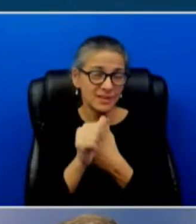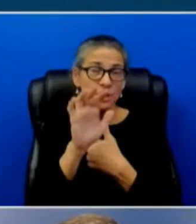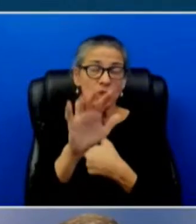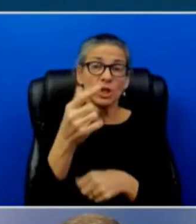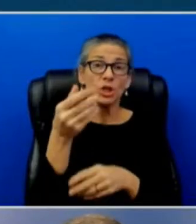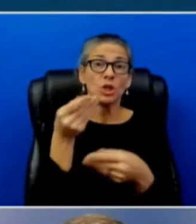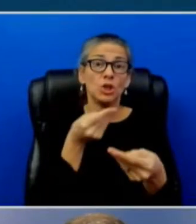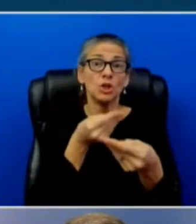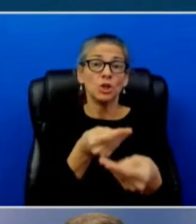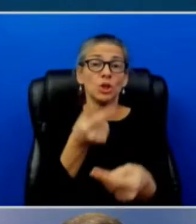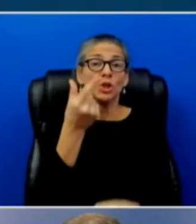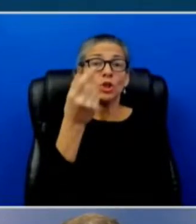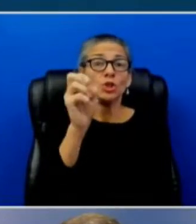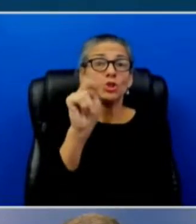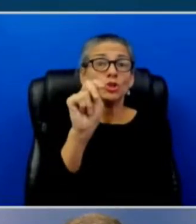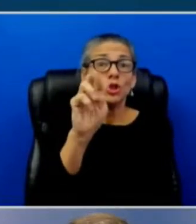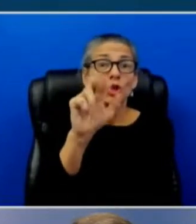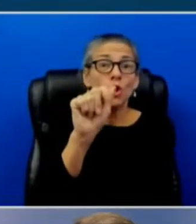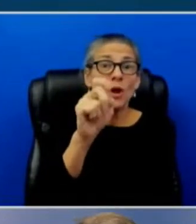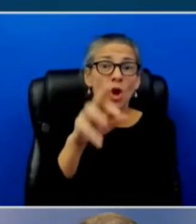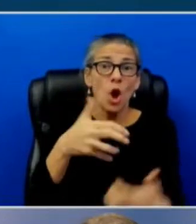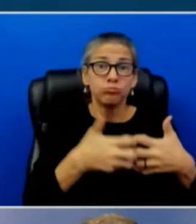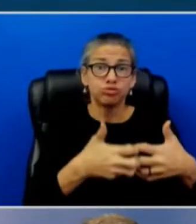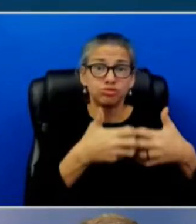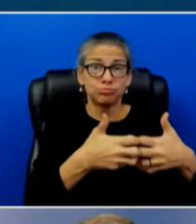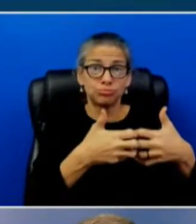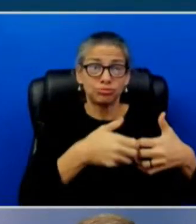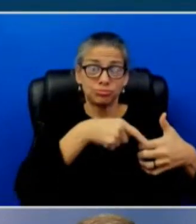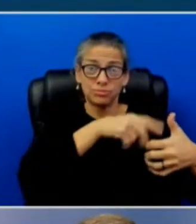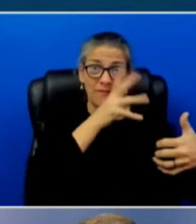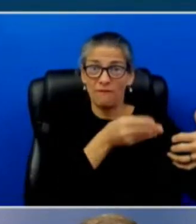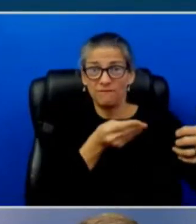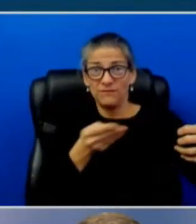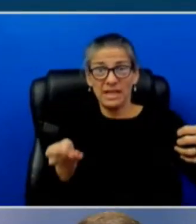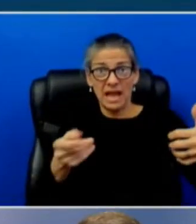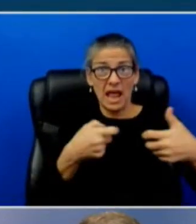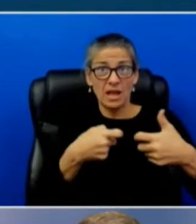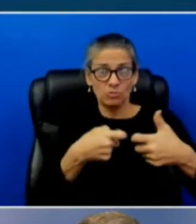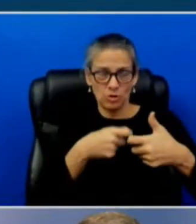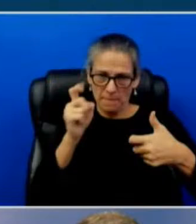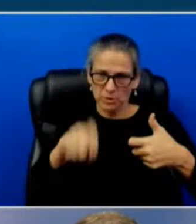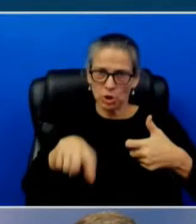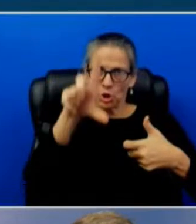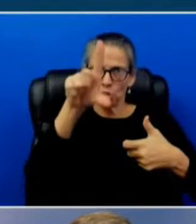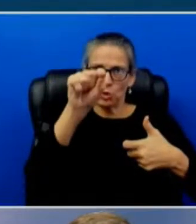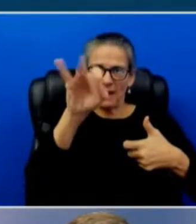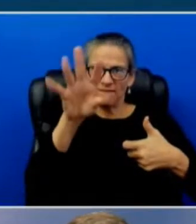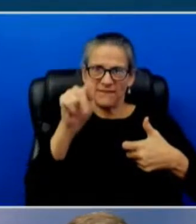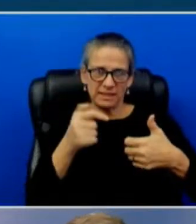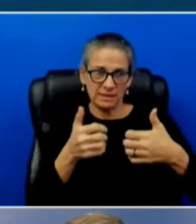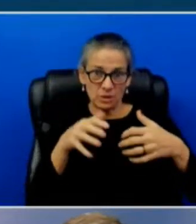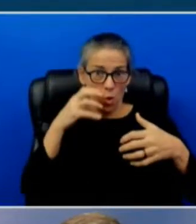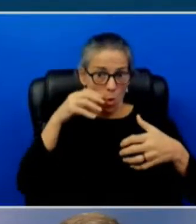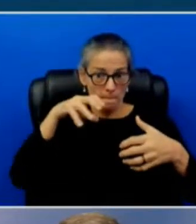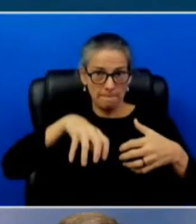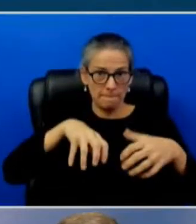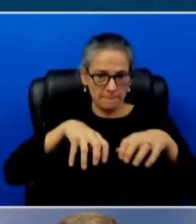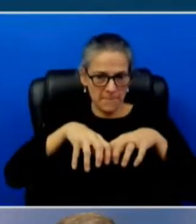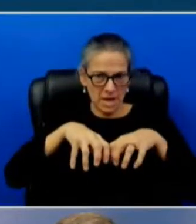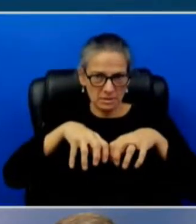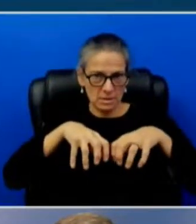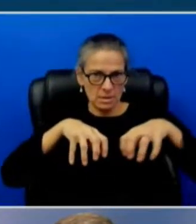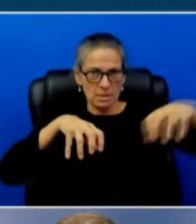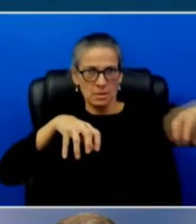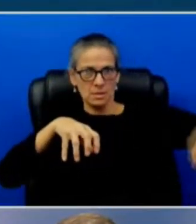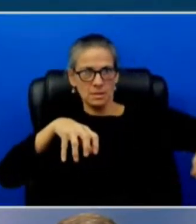be outside, has to be at least 20 feet from any of your structures. You need to make sure that your extension cord